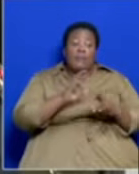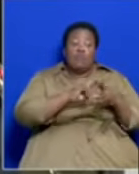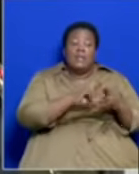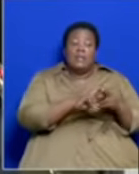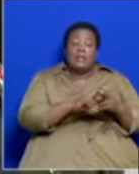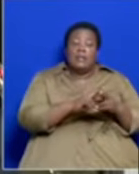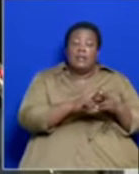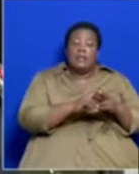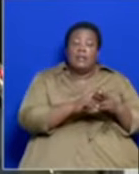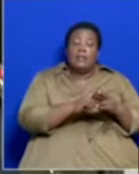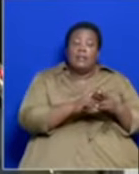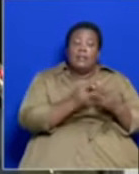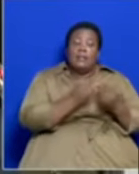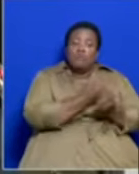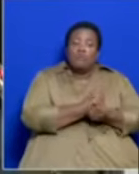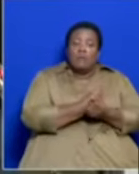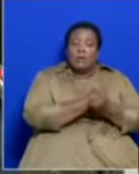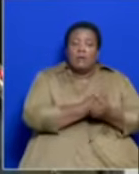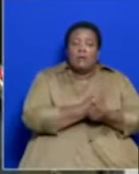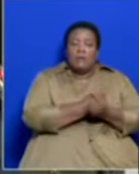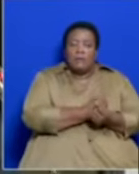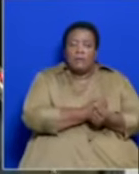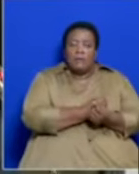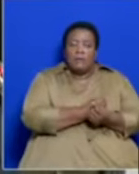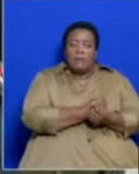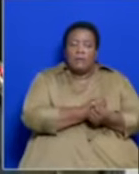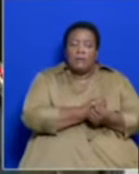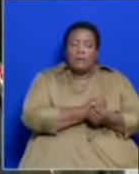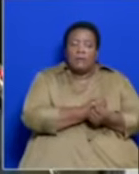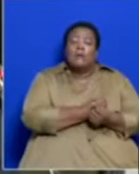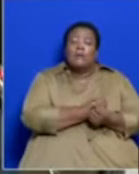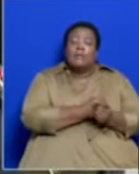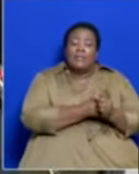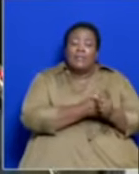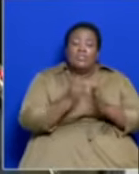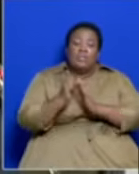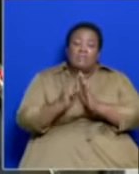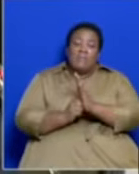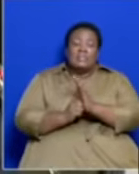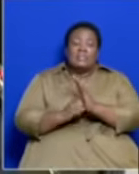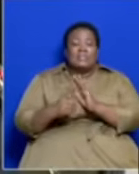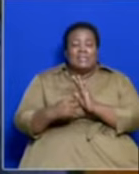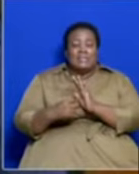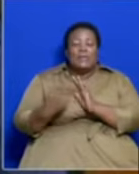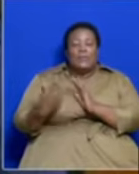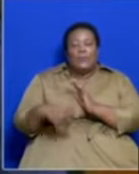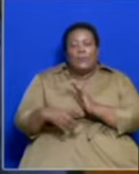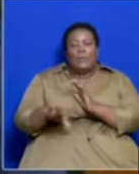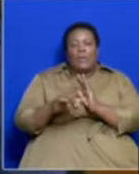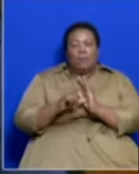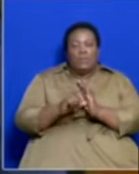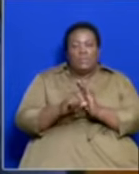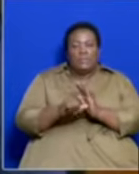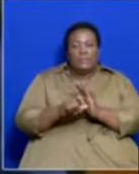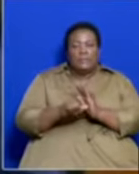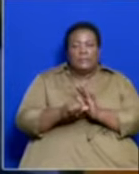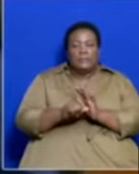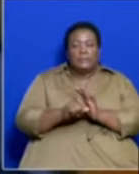owner to transport his goods. That statement is very, very important in that aspect.